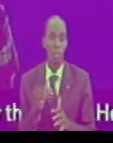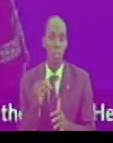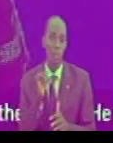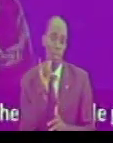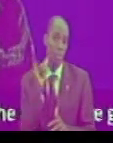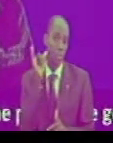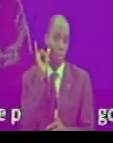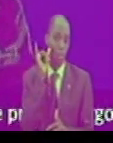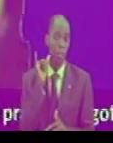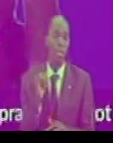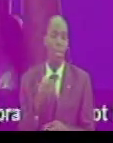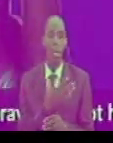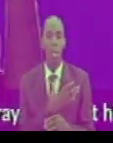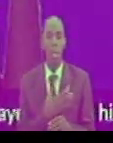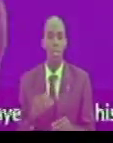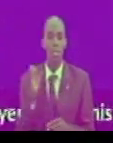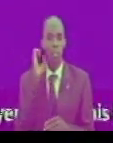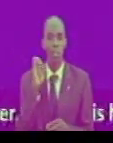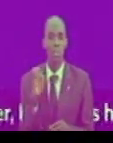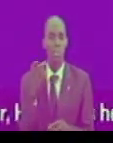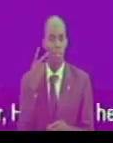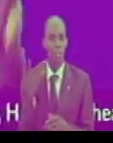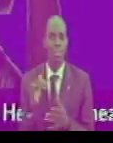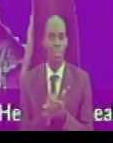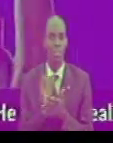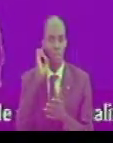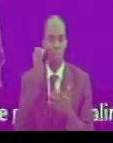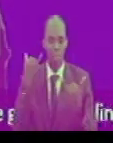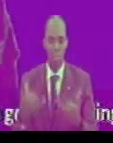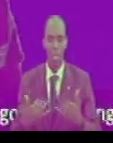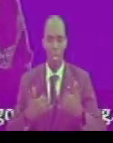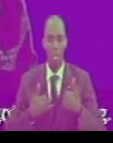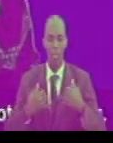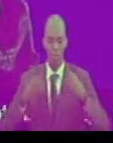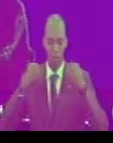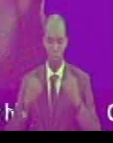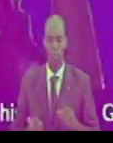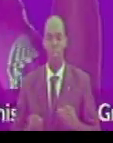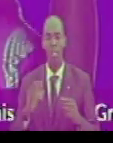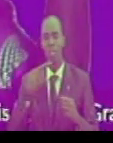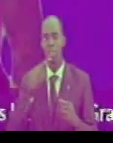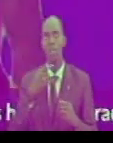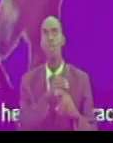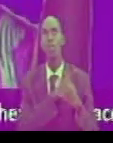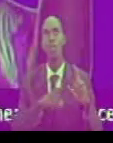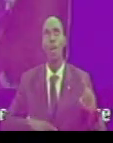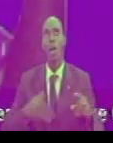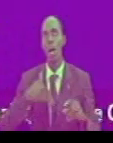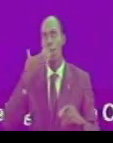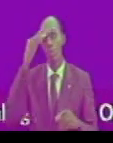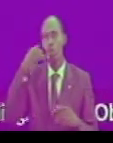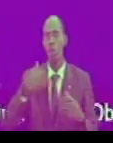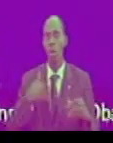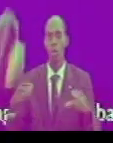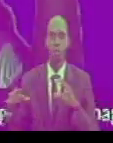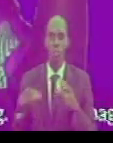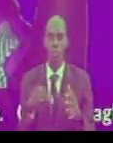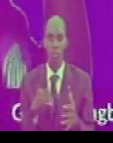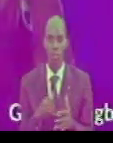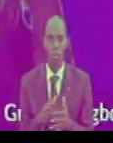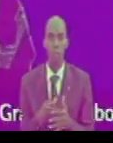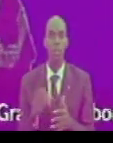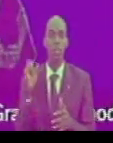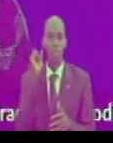done it. I went back for test again. I was tested okay. I said, God, you are the Almighty God. You are the King of